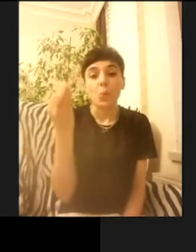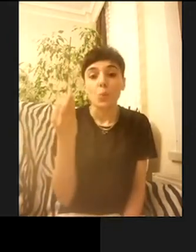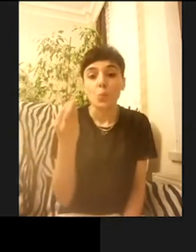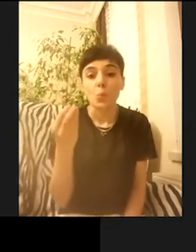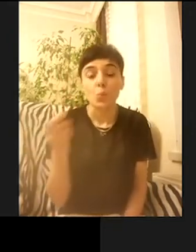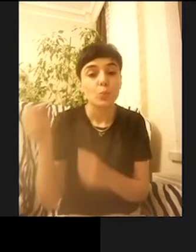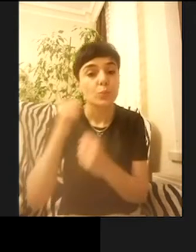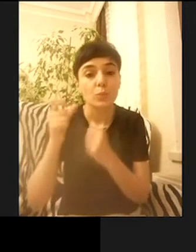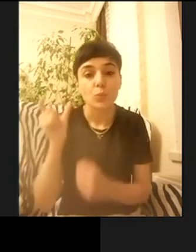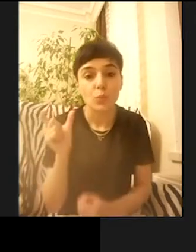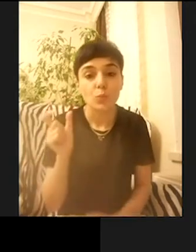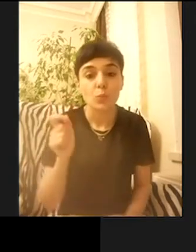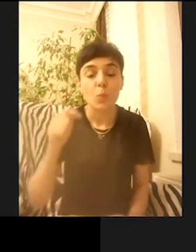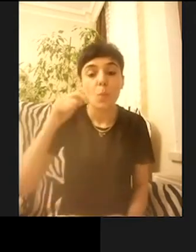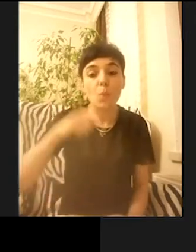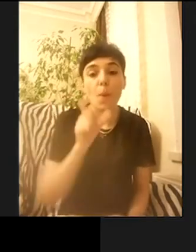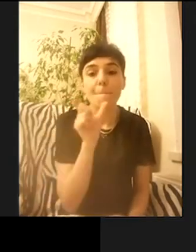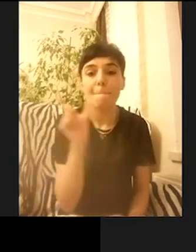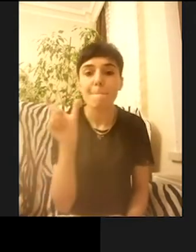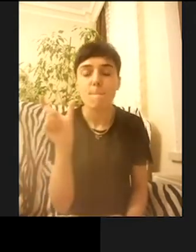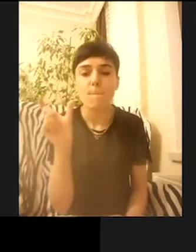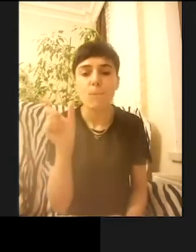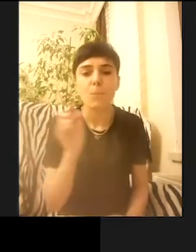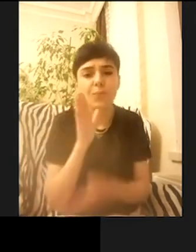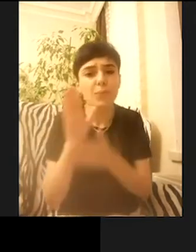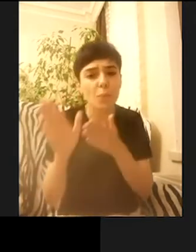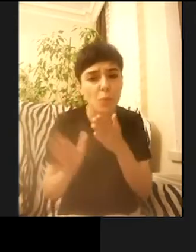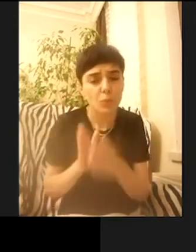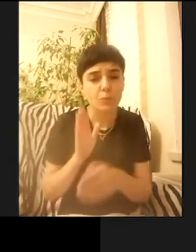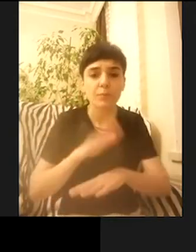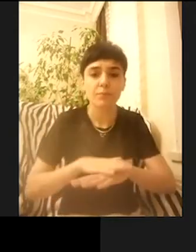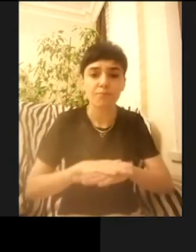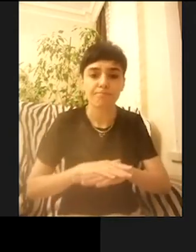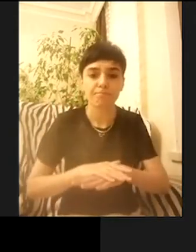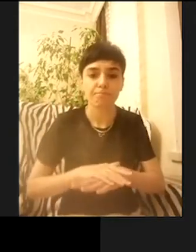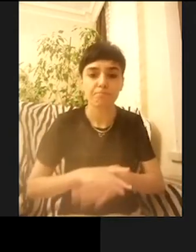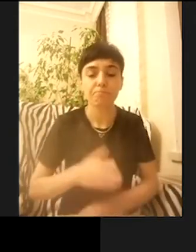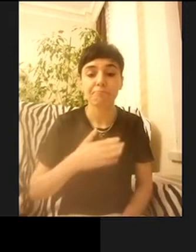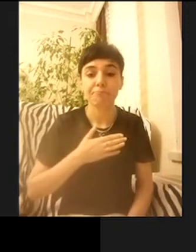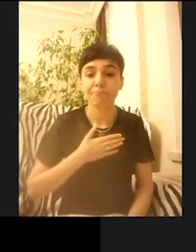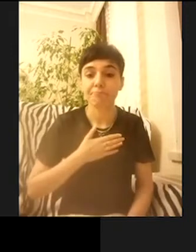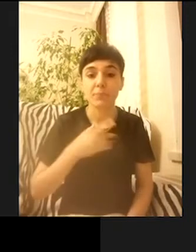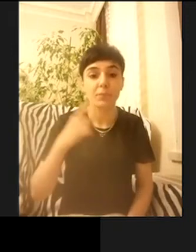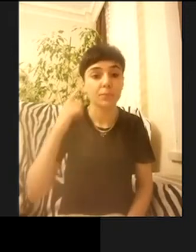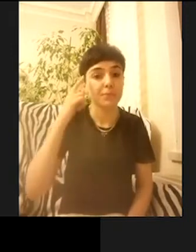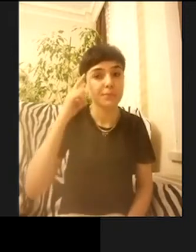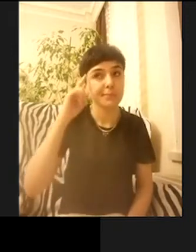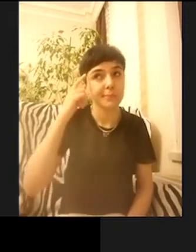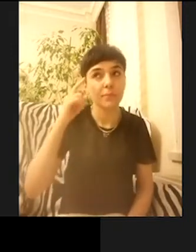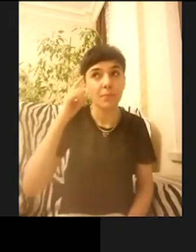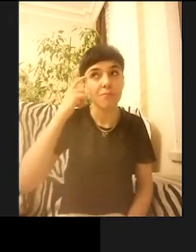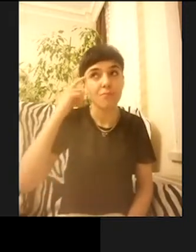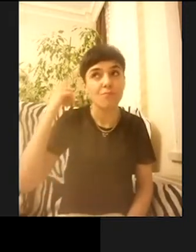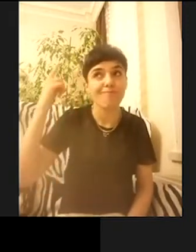ideologies. And sometimes they might identify as queer, but that queer doesn't mean the queer in the Western context. So we should be